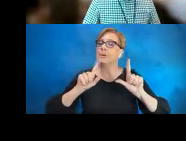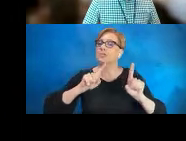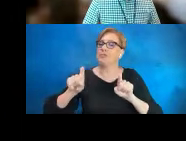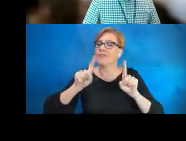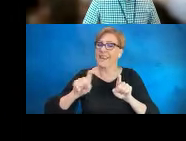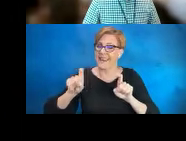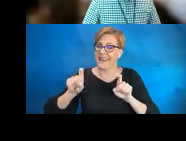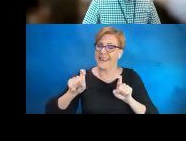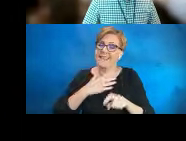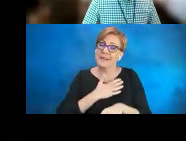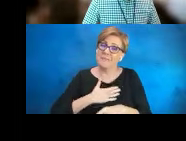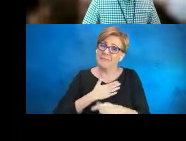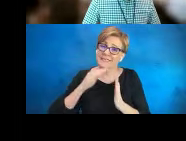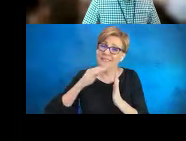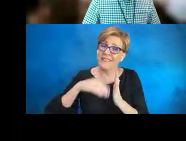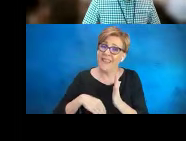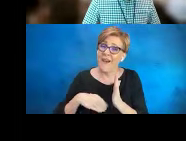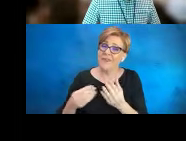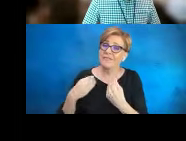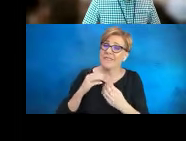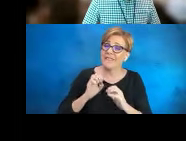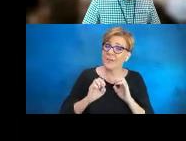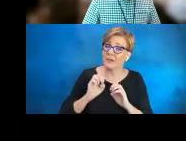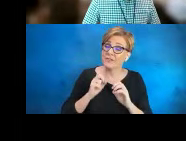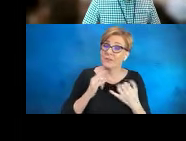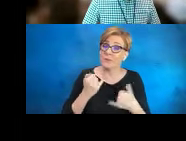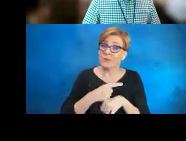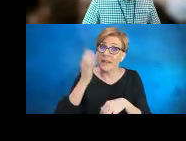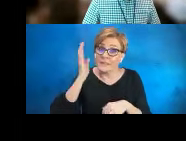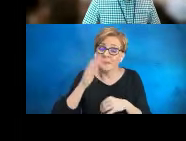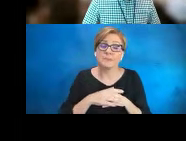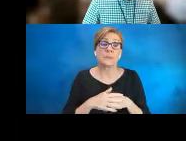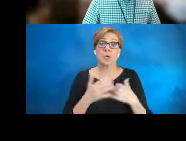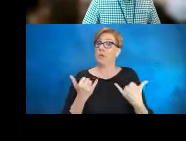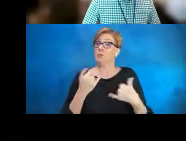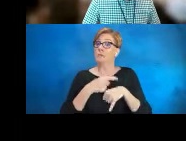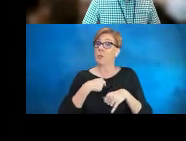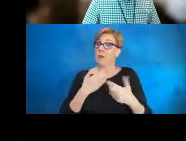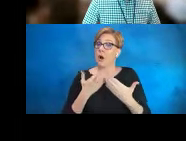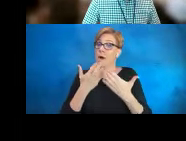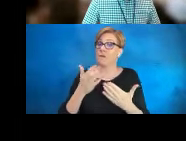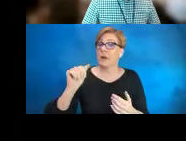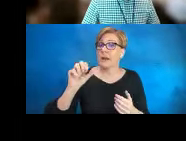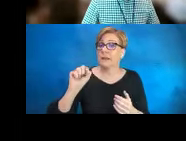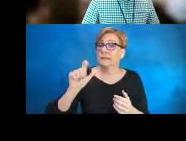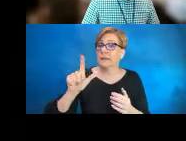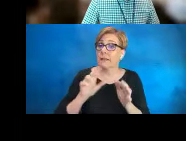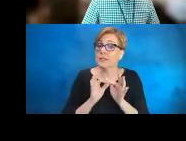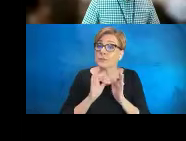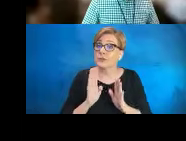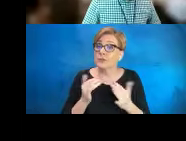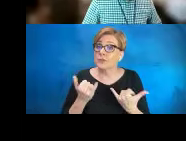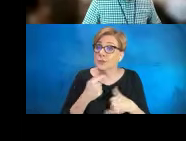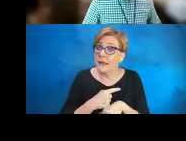webinar. We're also providing American Sign Language interpretation on this webinar. The